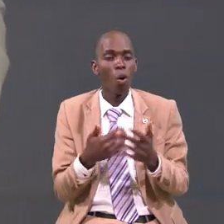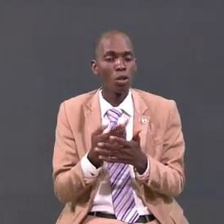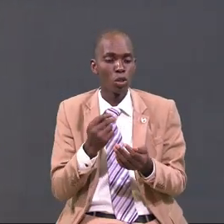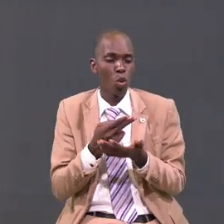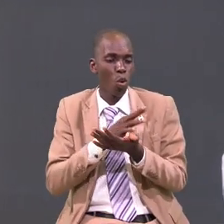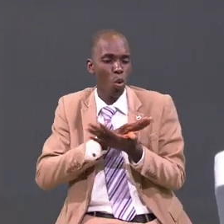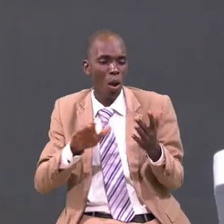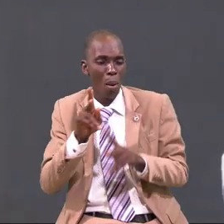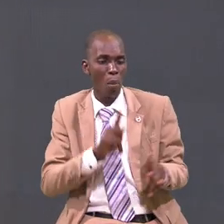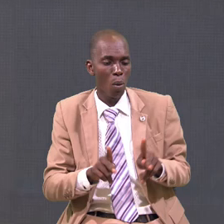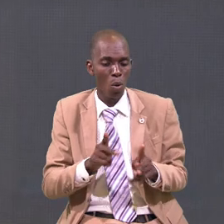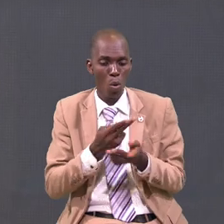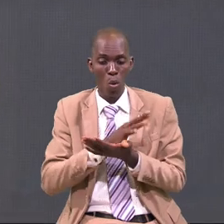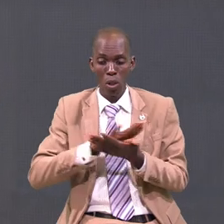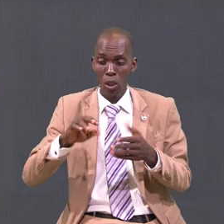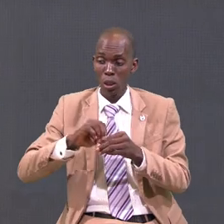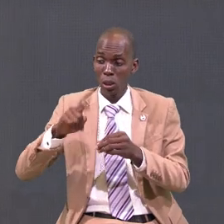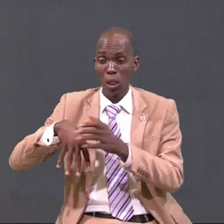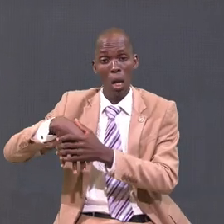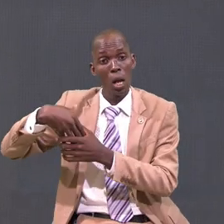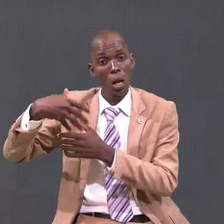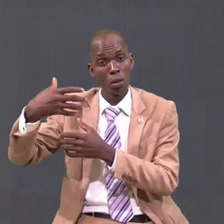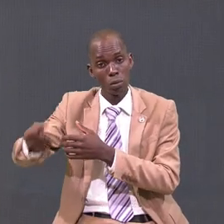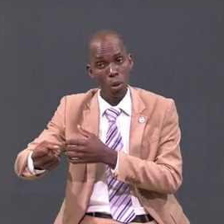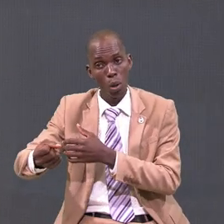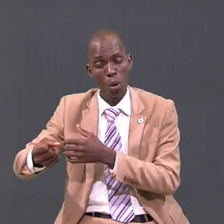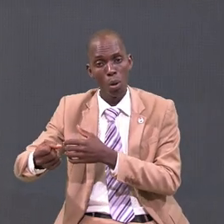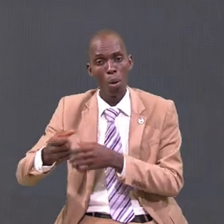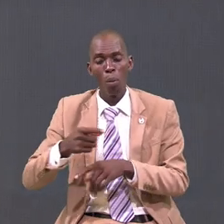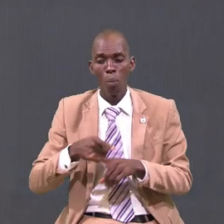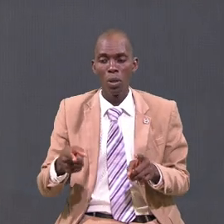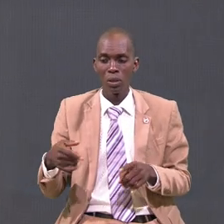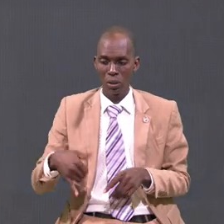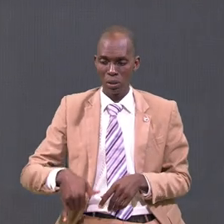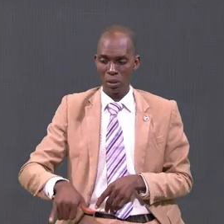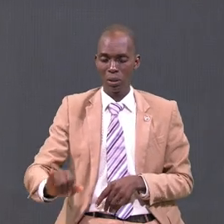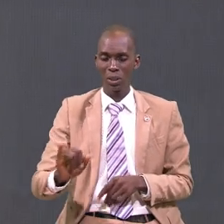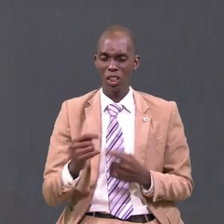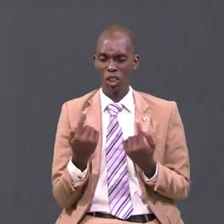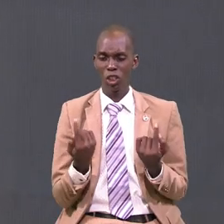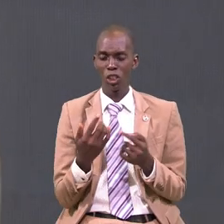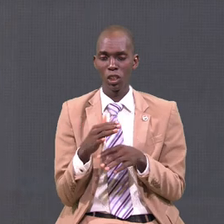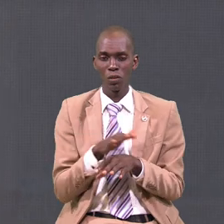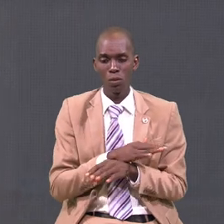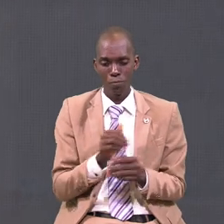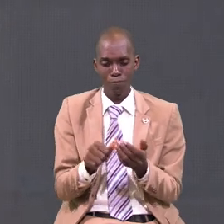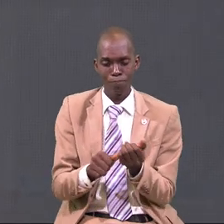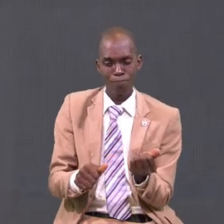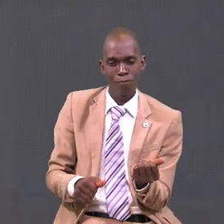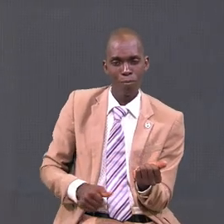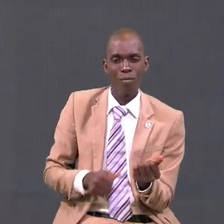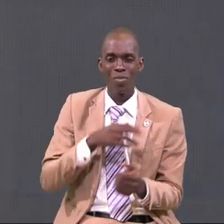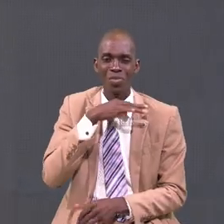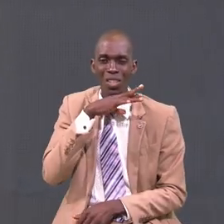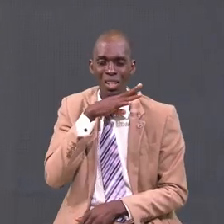the public, but they are unholy, they're sinful, they're defiled, they're backsliding, they are